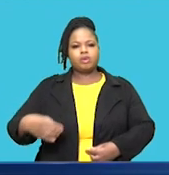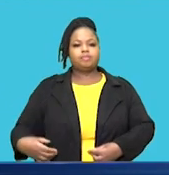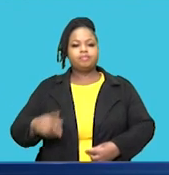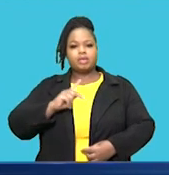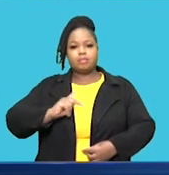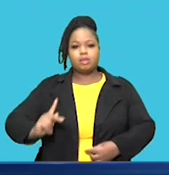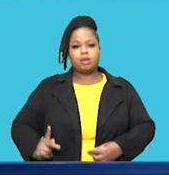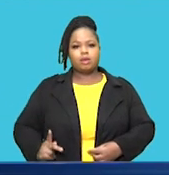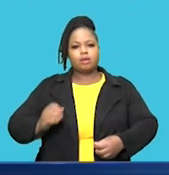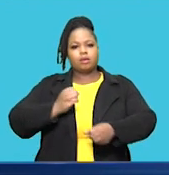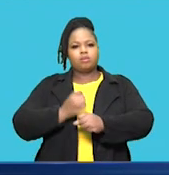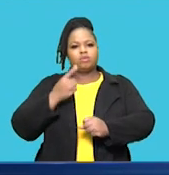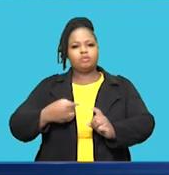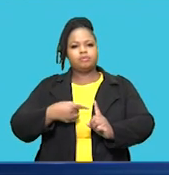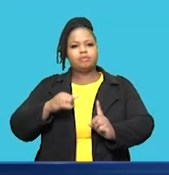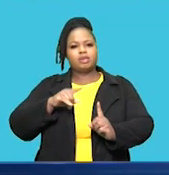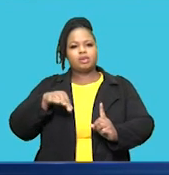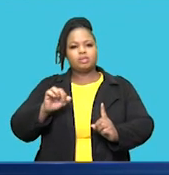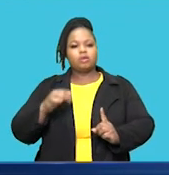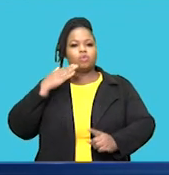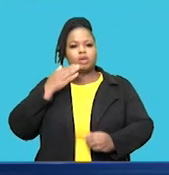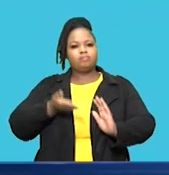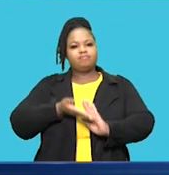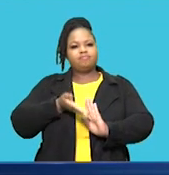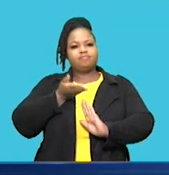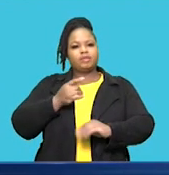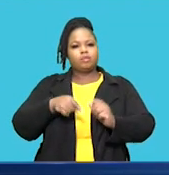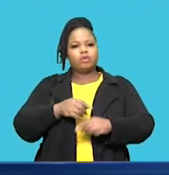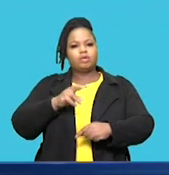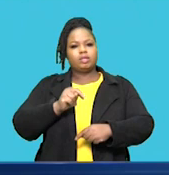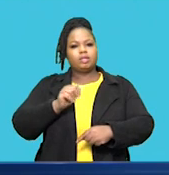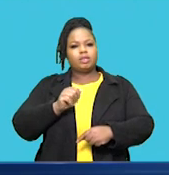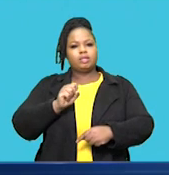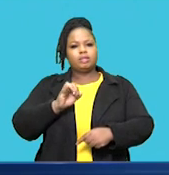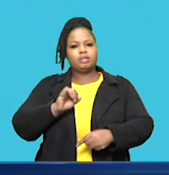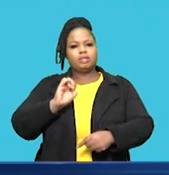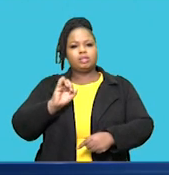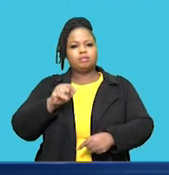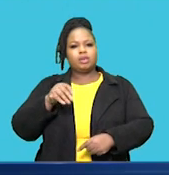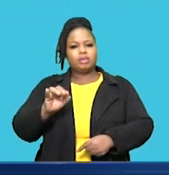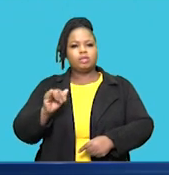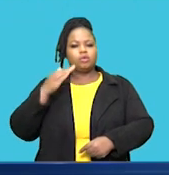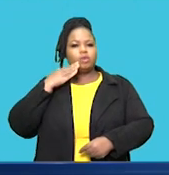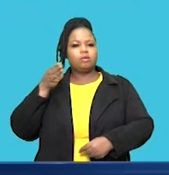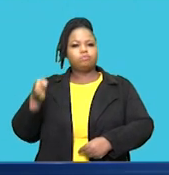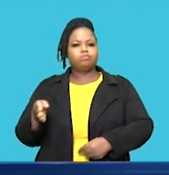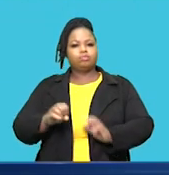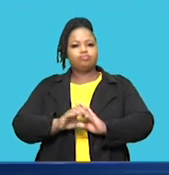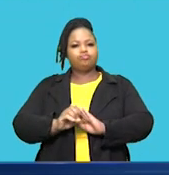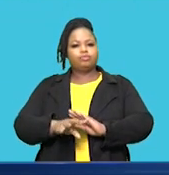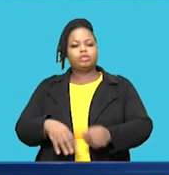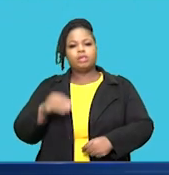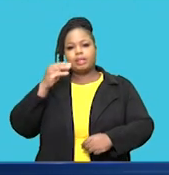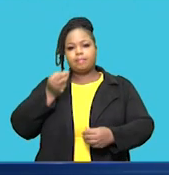leng Panyaza Lesufi nakong eo a neng a fana ka pehelo tsamaisong ya letsholo sebokeng sa boraditaba se neng se tshwaretswe Midrand